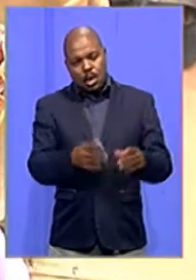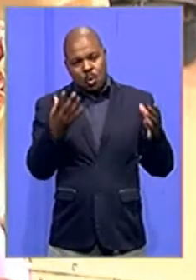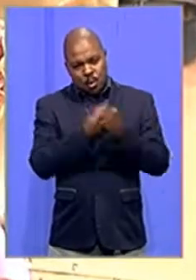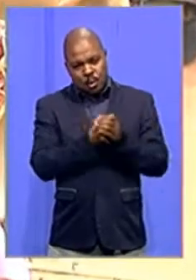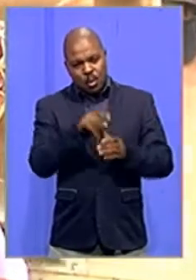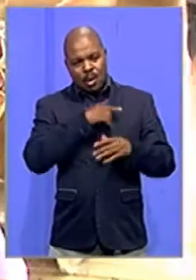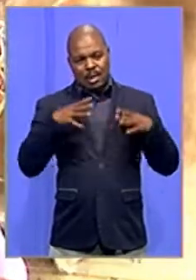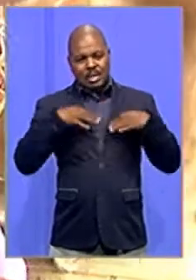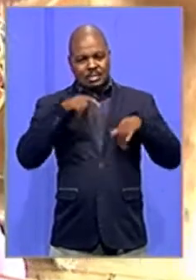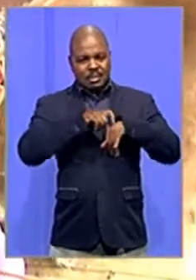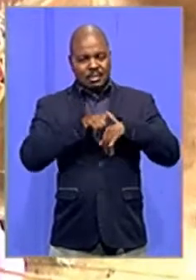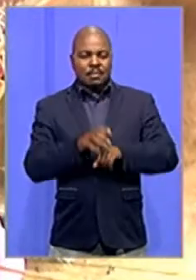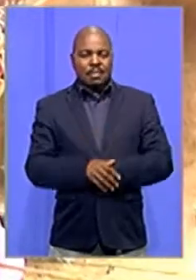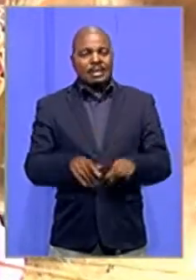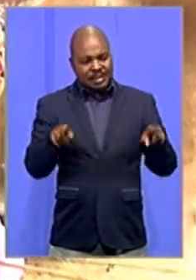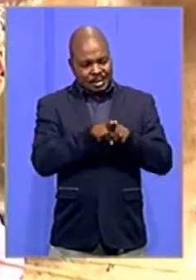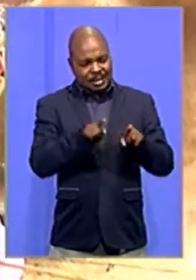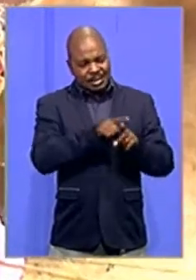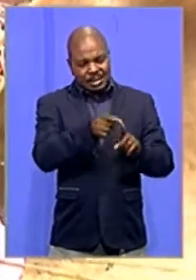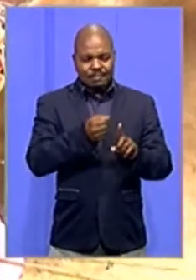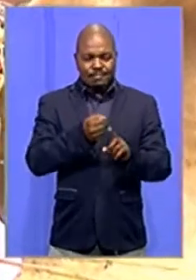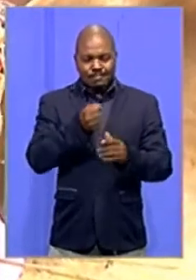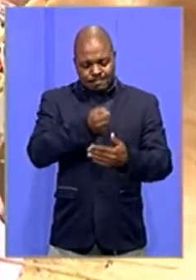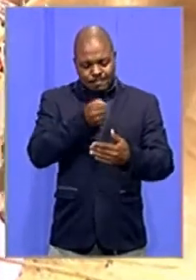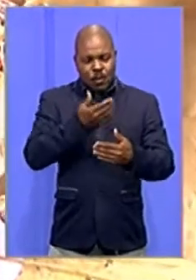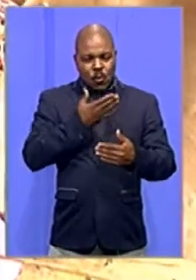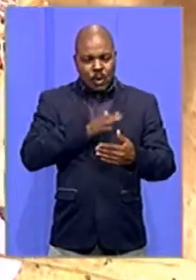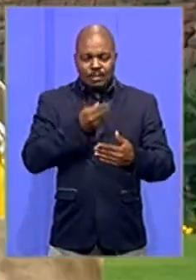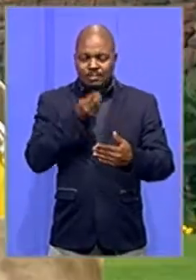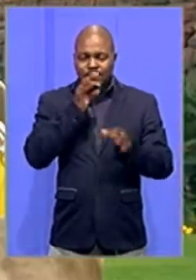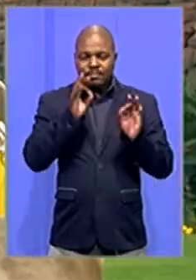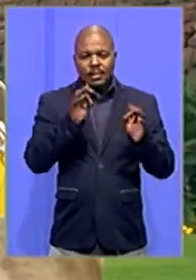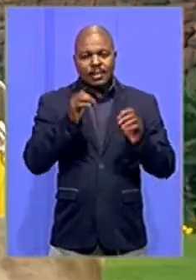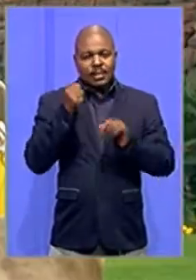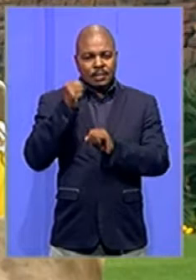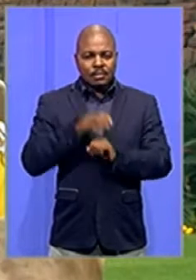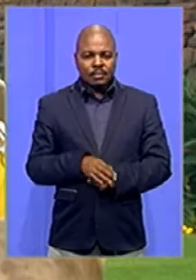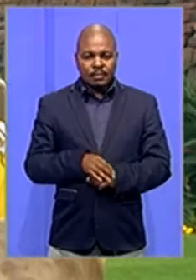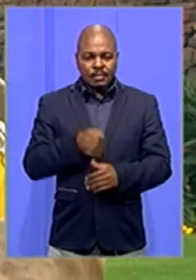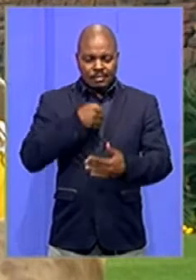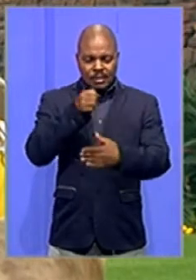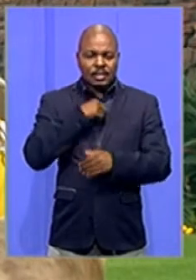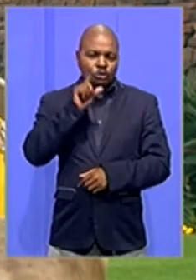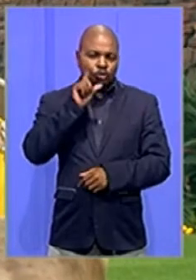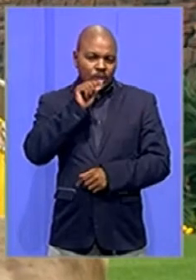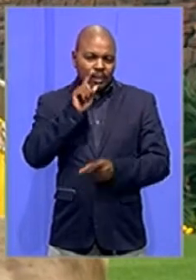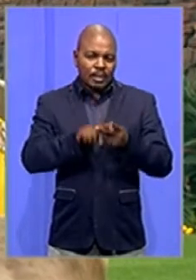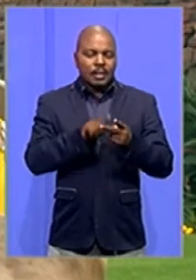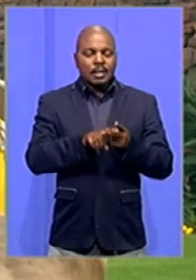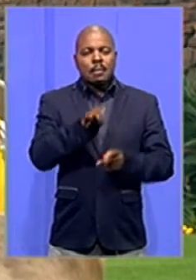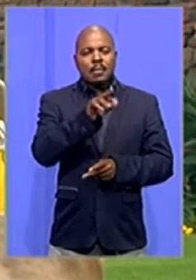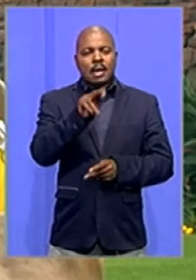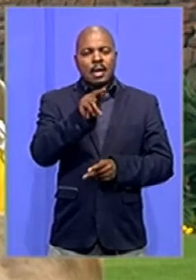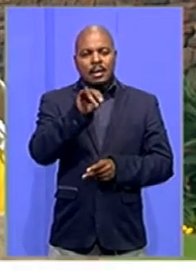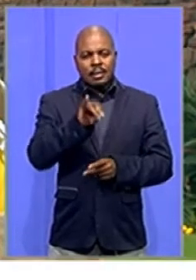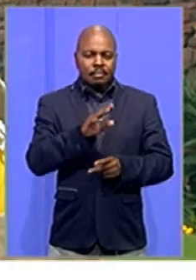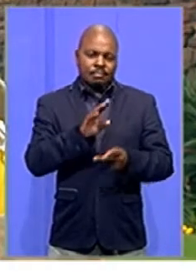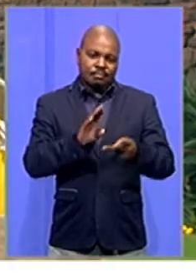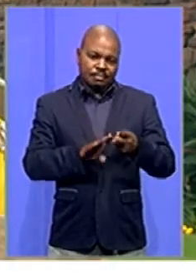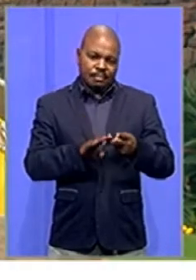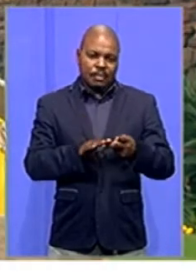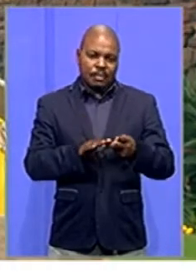a phomolo Keresemese mme le bona ba phehela Keresemese. We preparing some chicken and biryani,